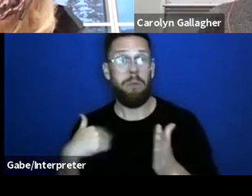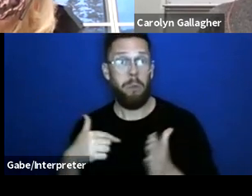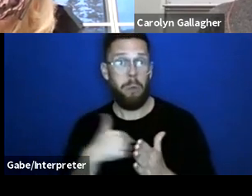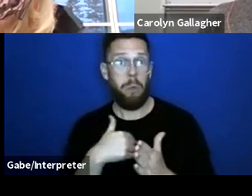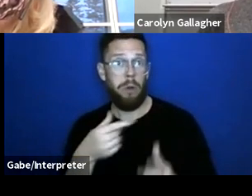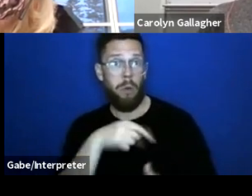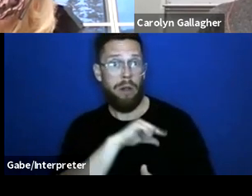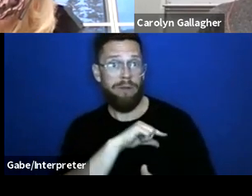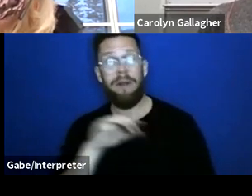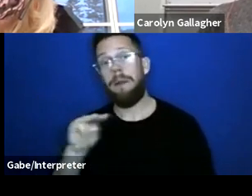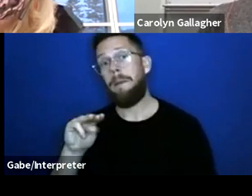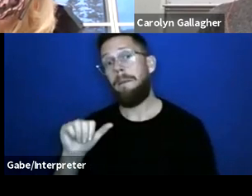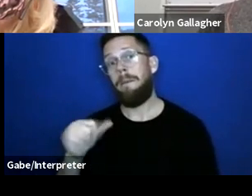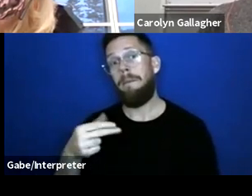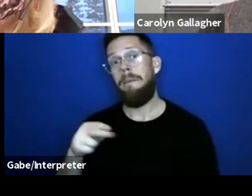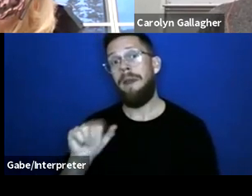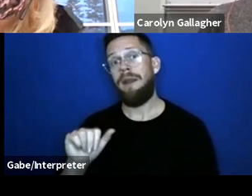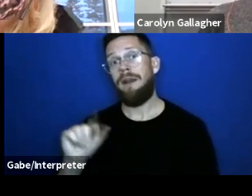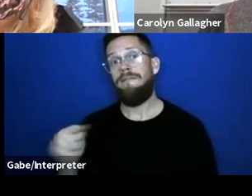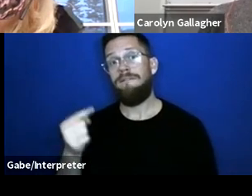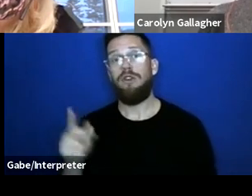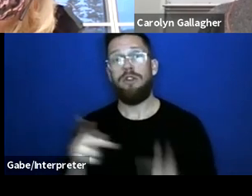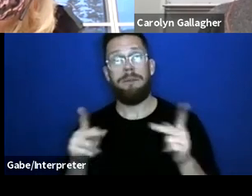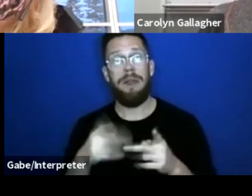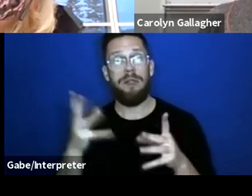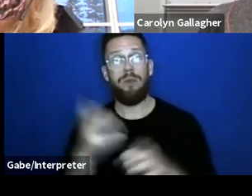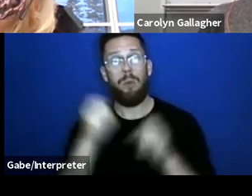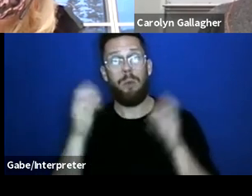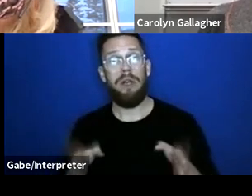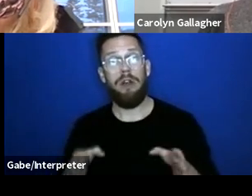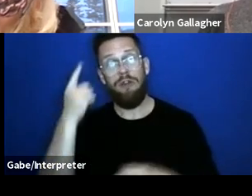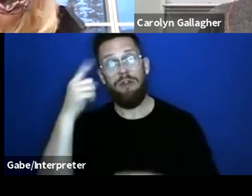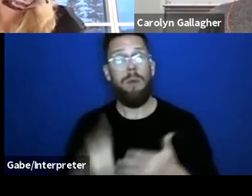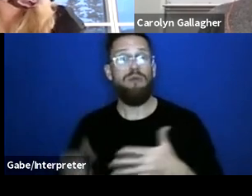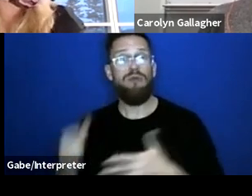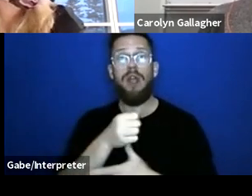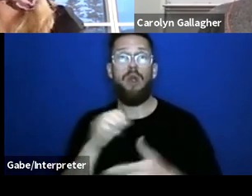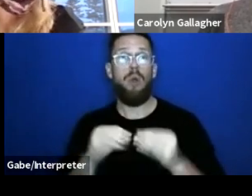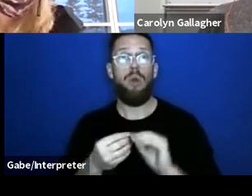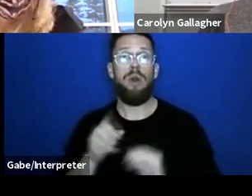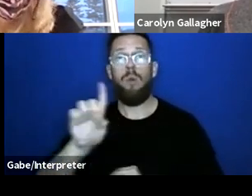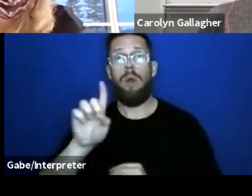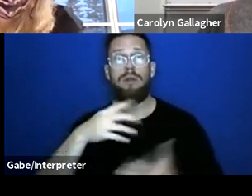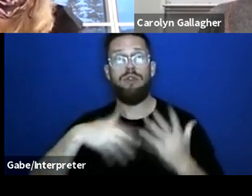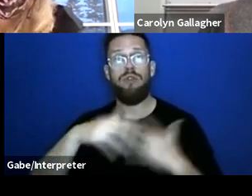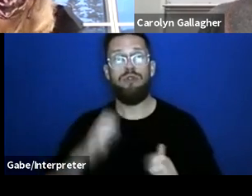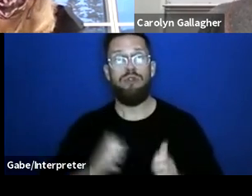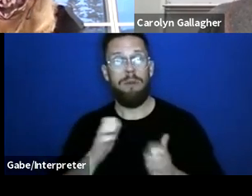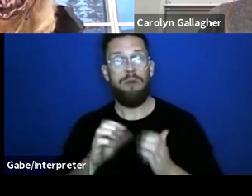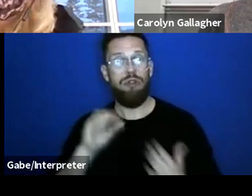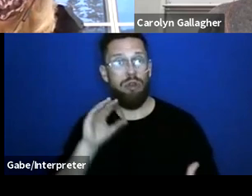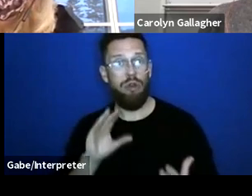a Magna first place winner for our priority one, social emotional learning. And I'll just give a brief synopsis, but it just